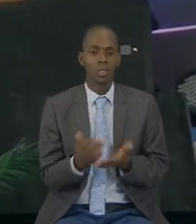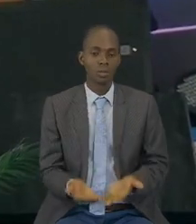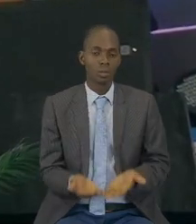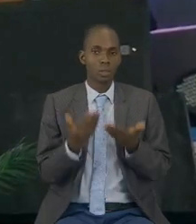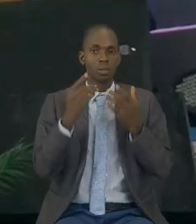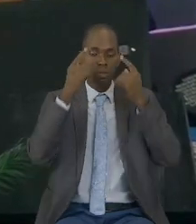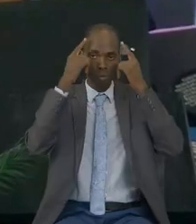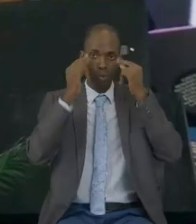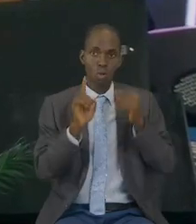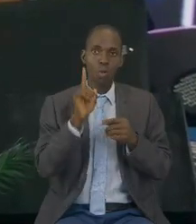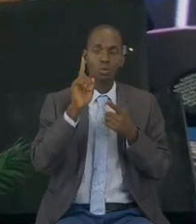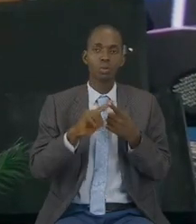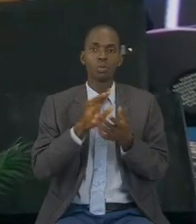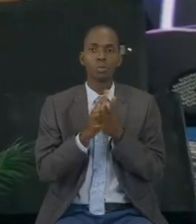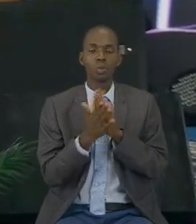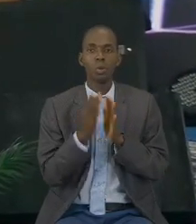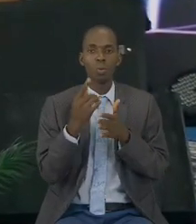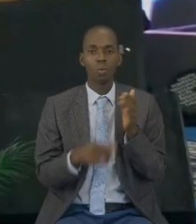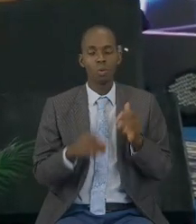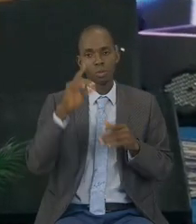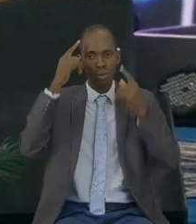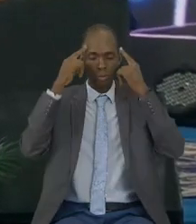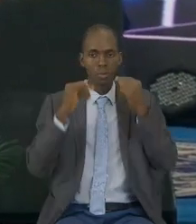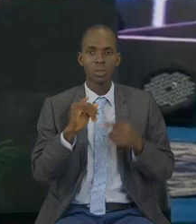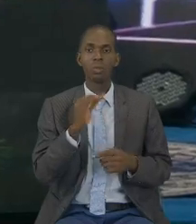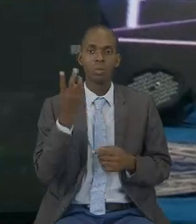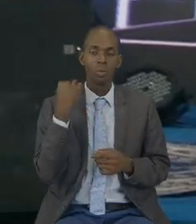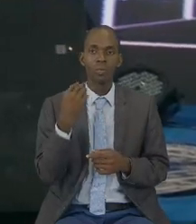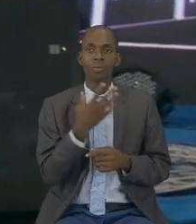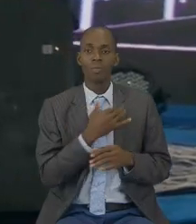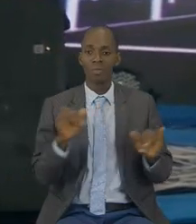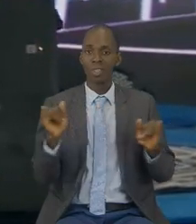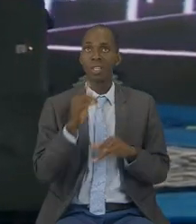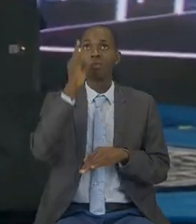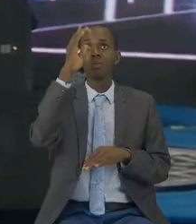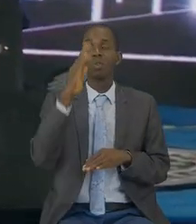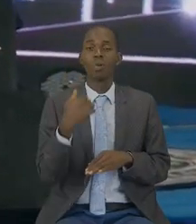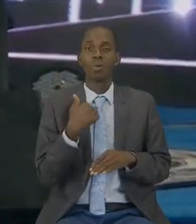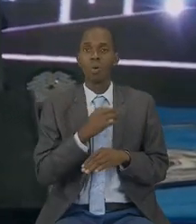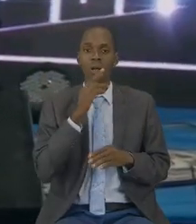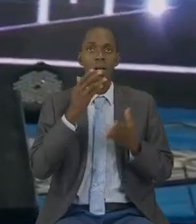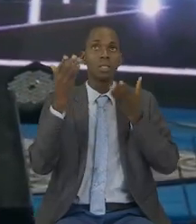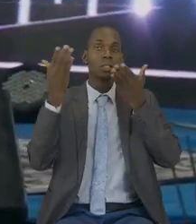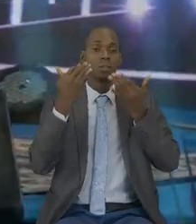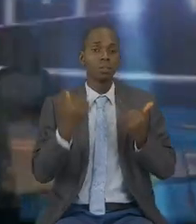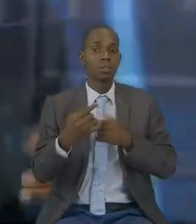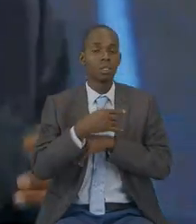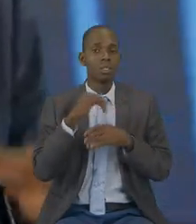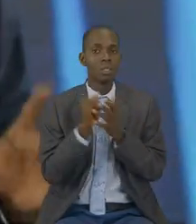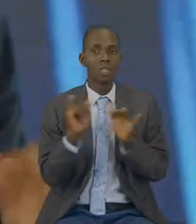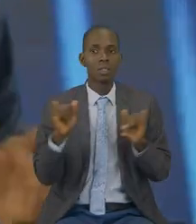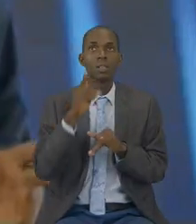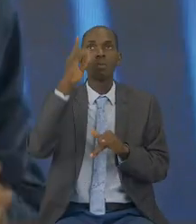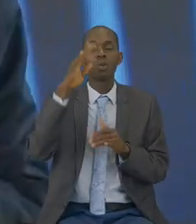be what he was. It's that same God we're serving today, and it's that same God that has impact,